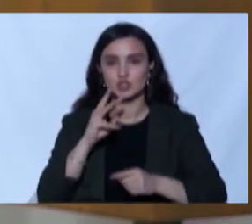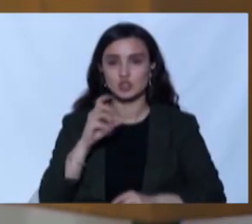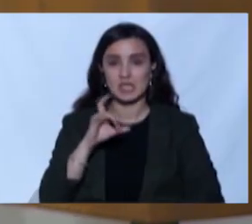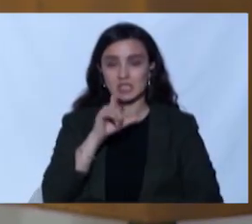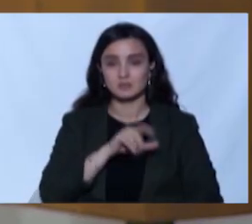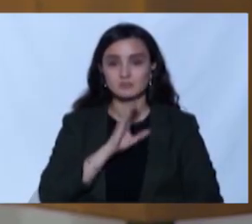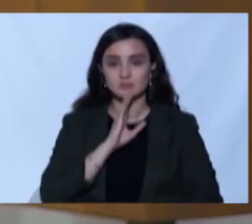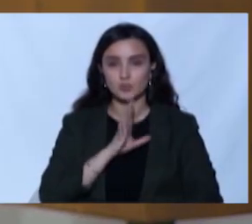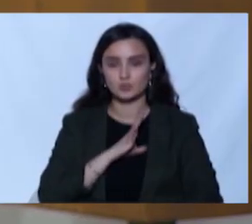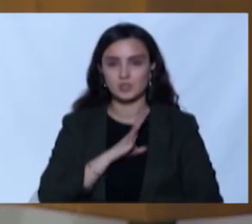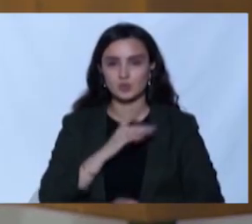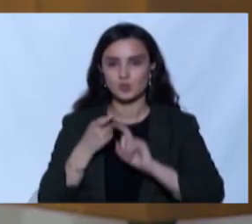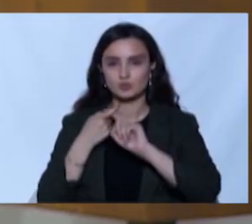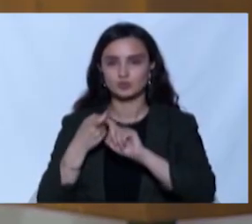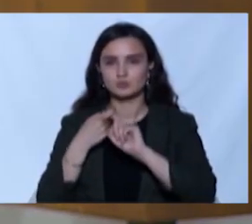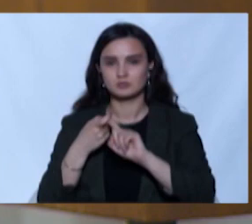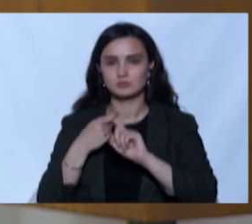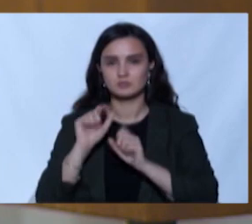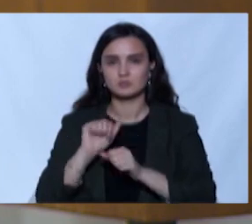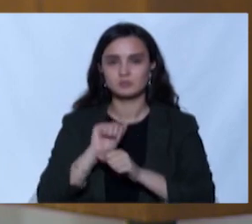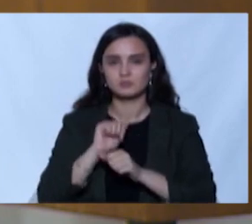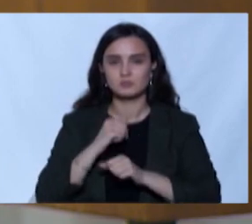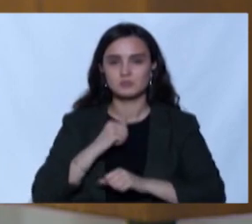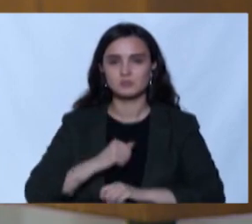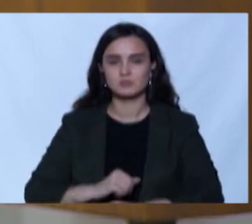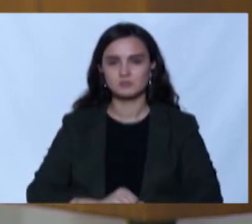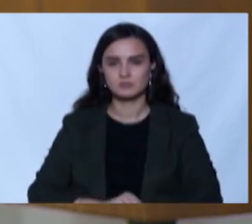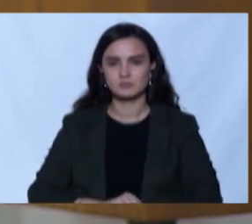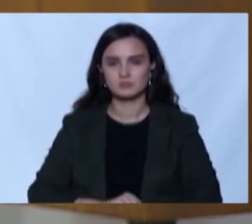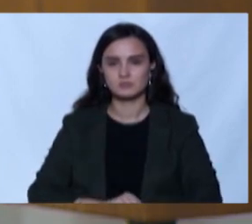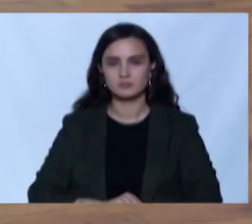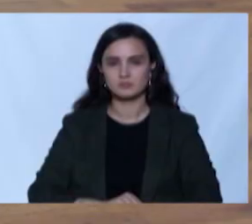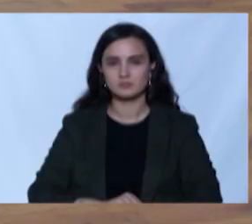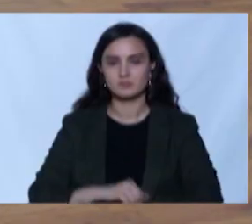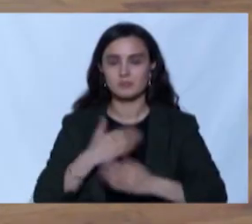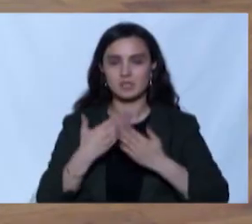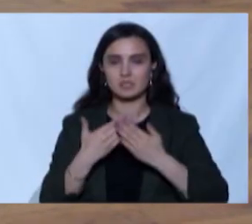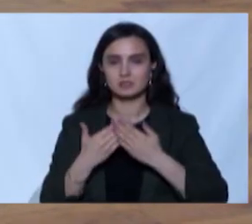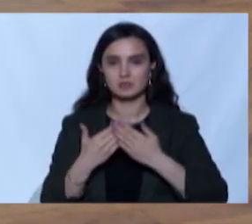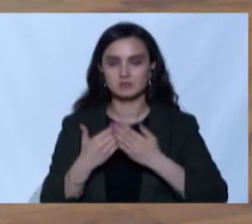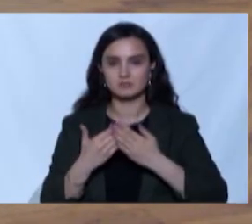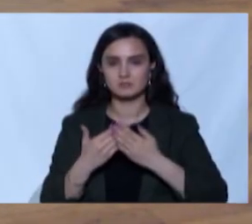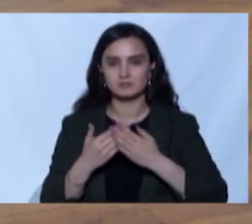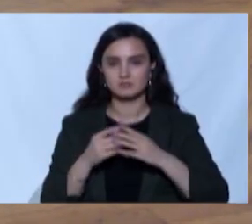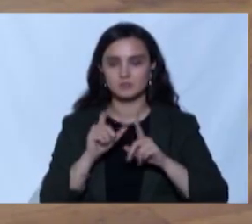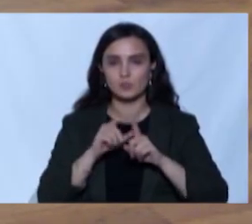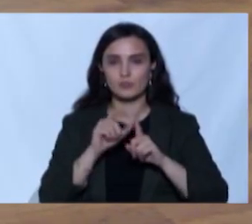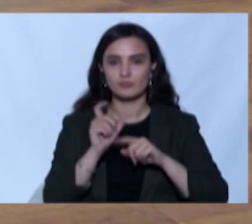the main figures of the second wave. Percy Shelley, for example,